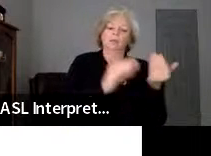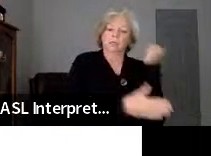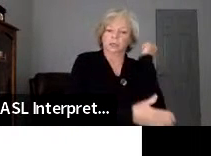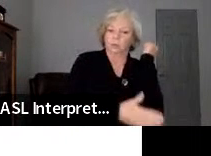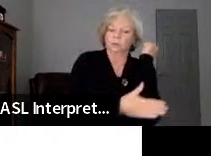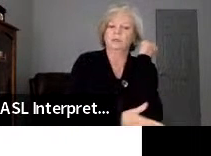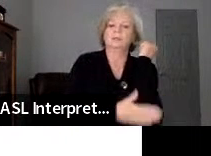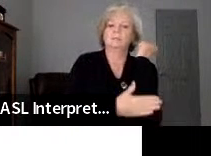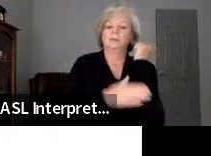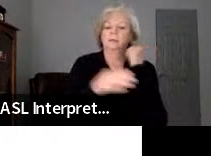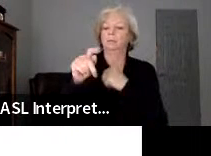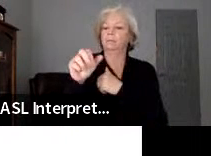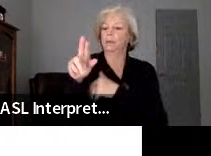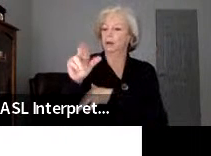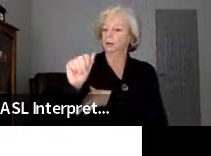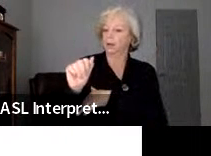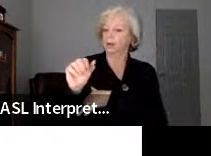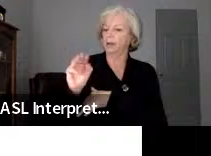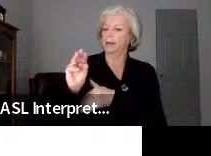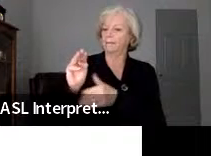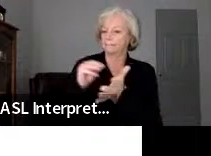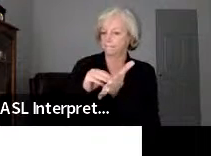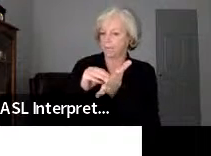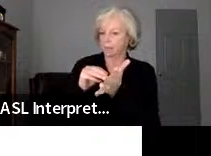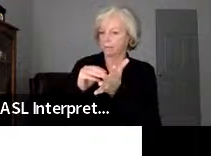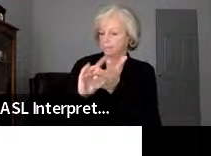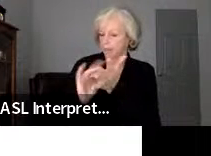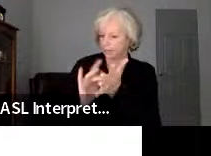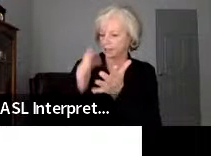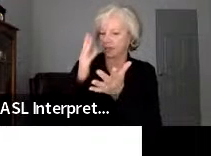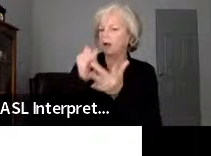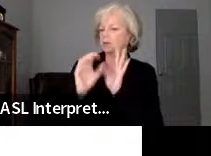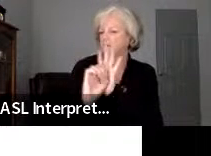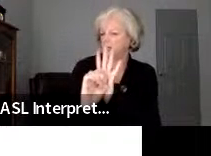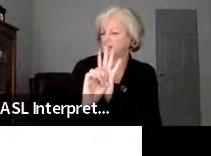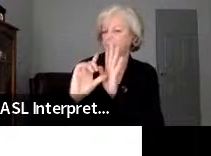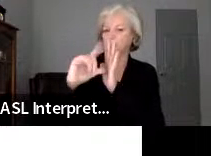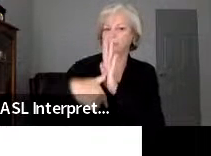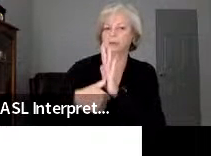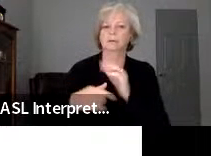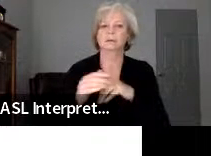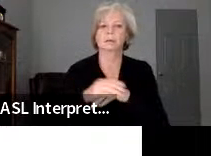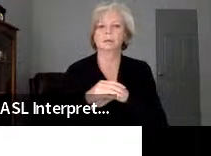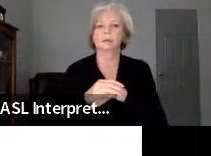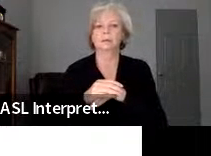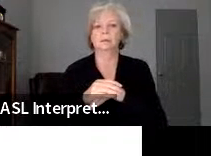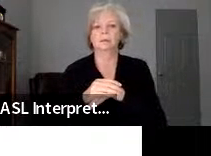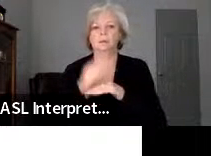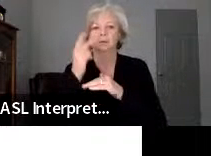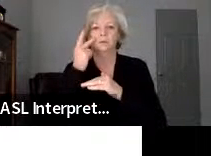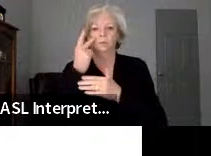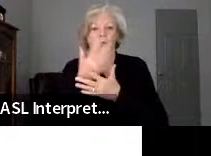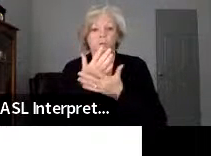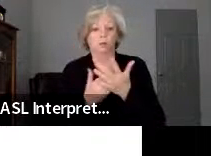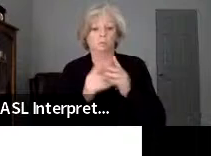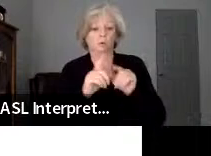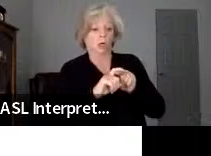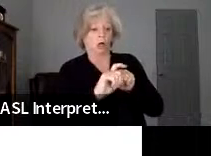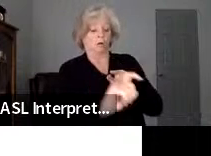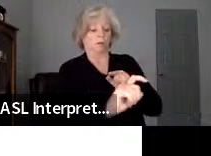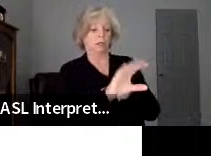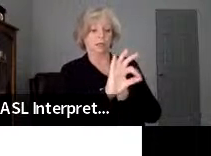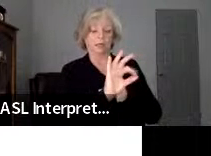what community paramedicine might look like in a minute. So then what happens if, you know, when somebody does need to call